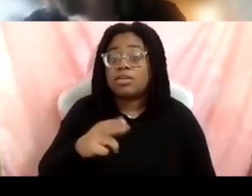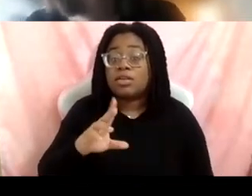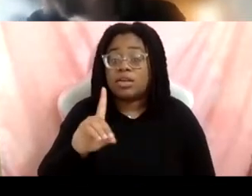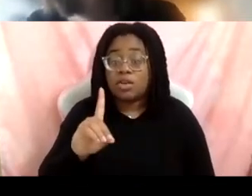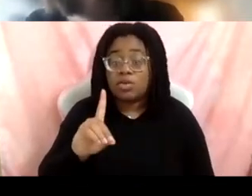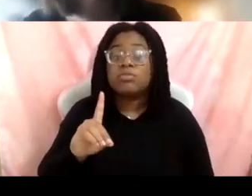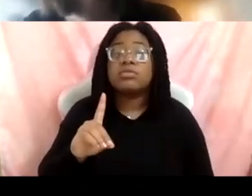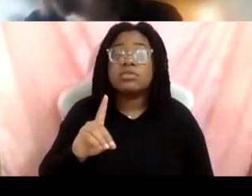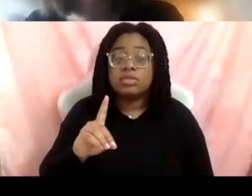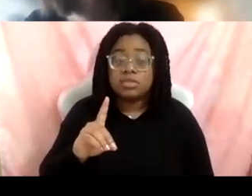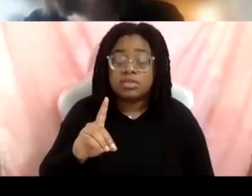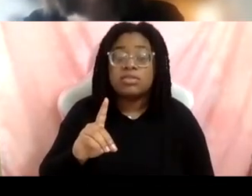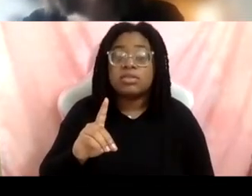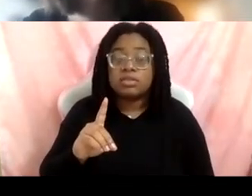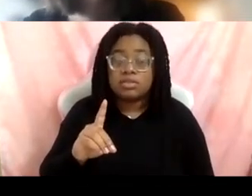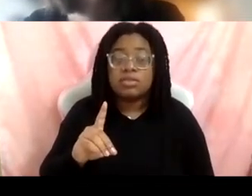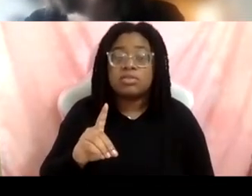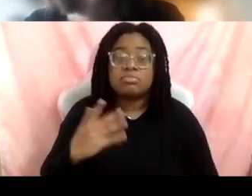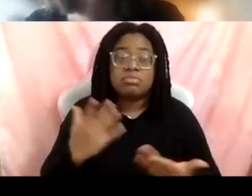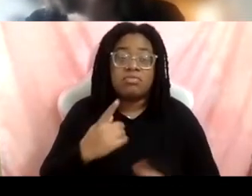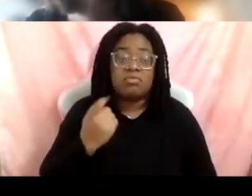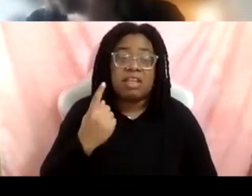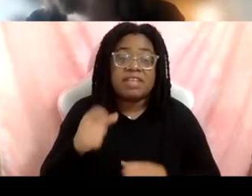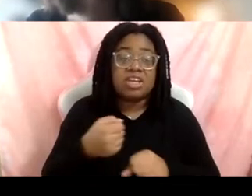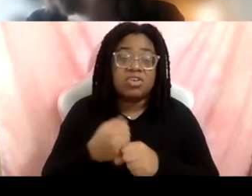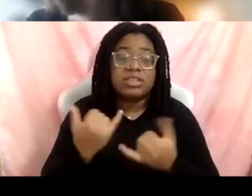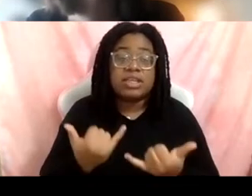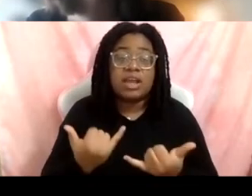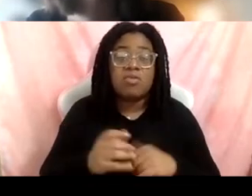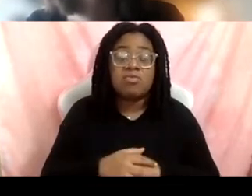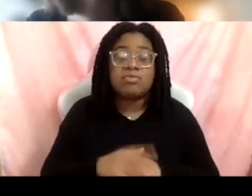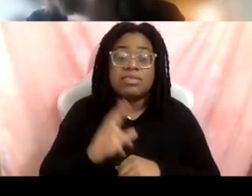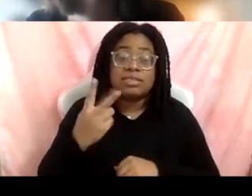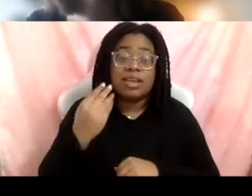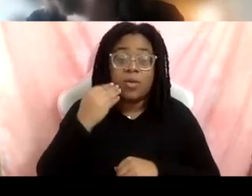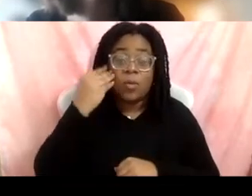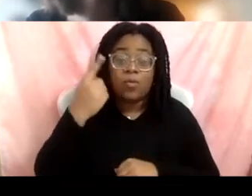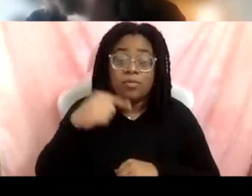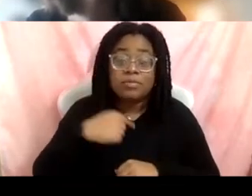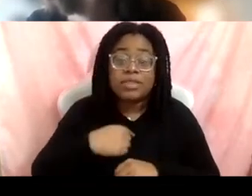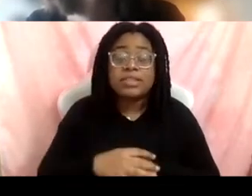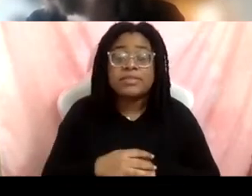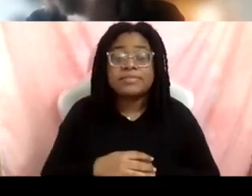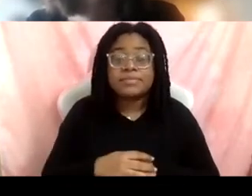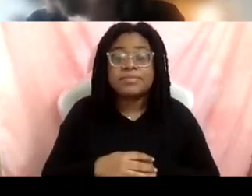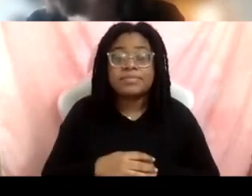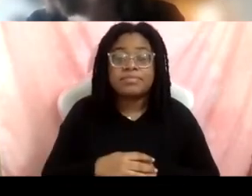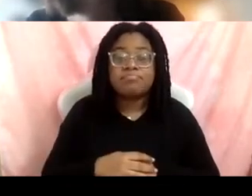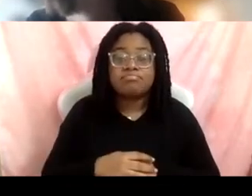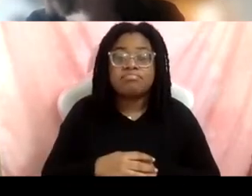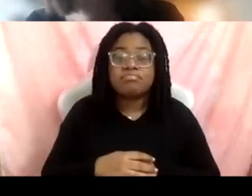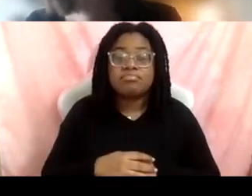on for going on 11 years now. It's a second home for me.